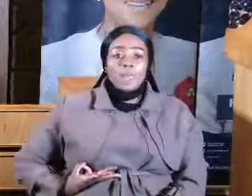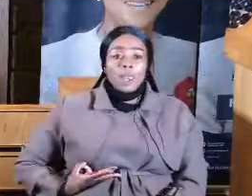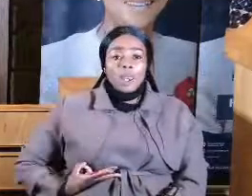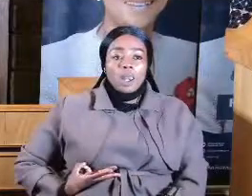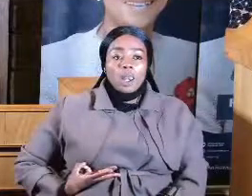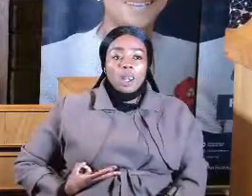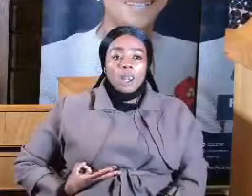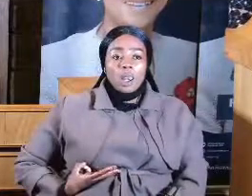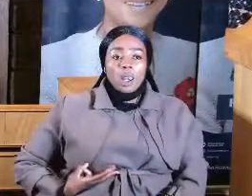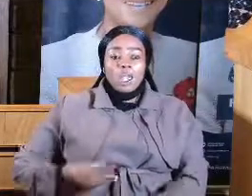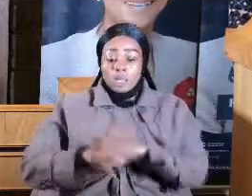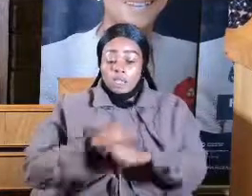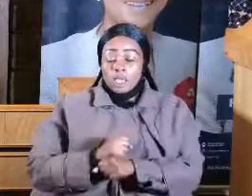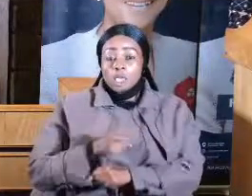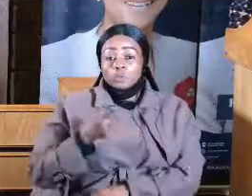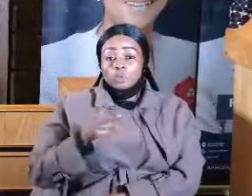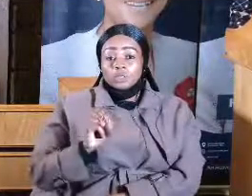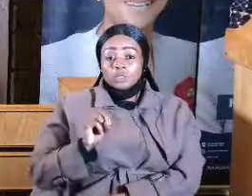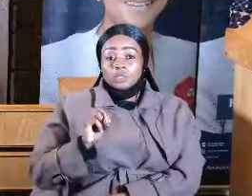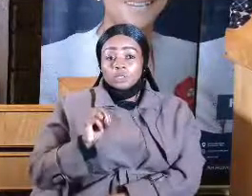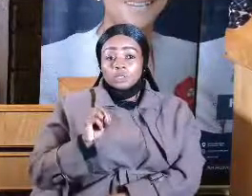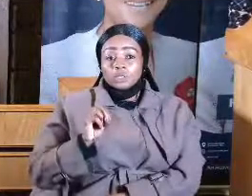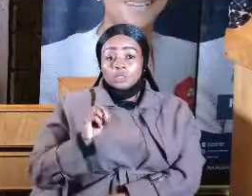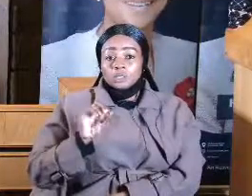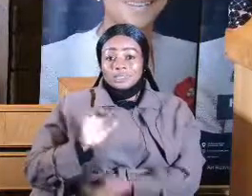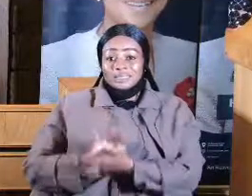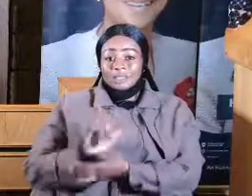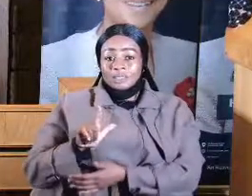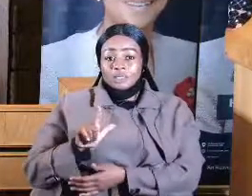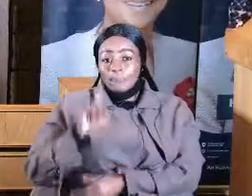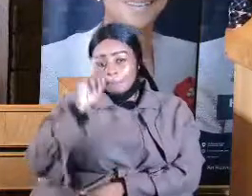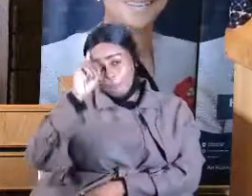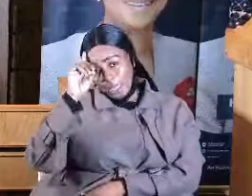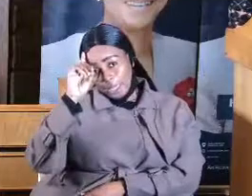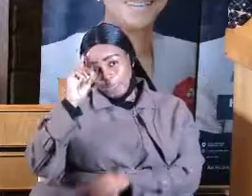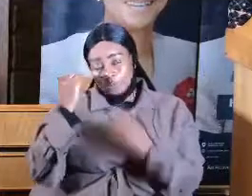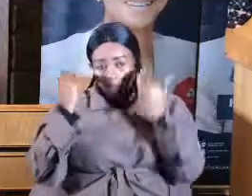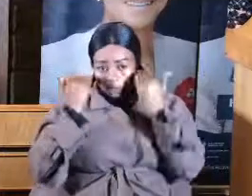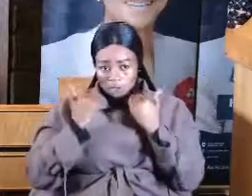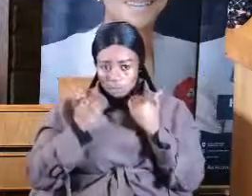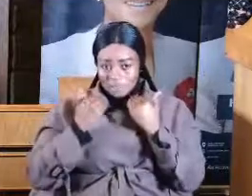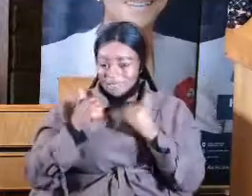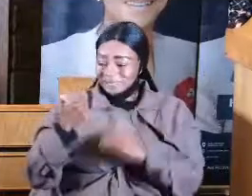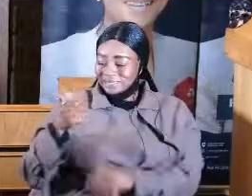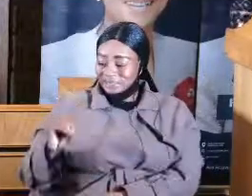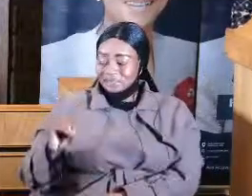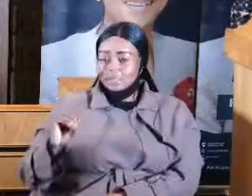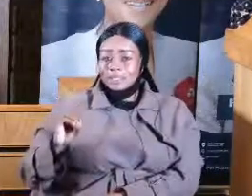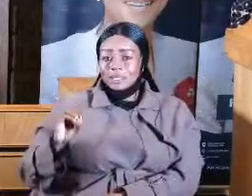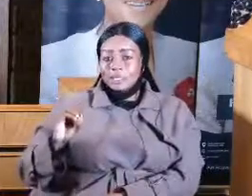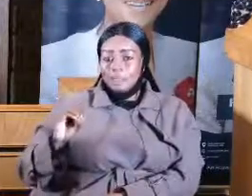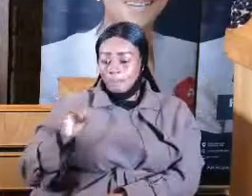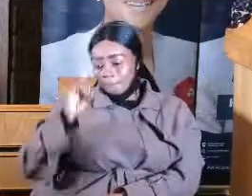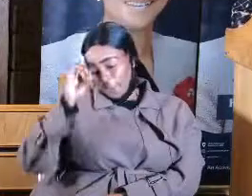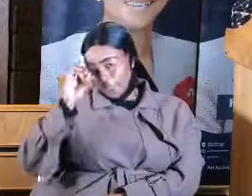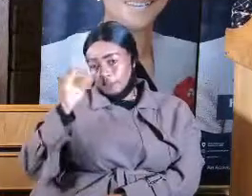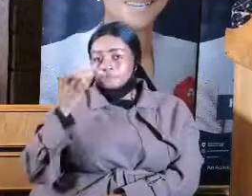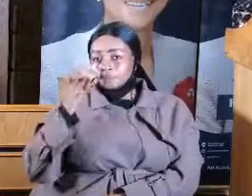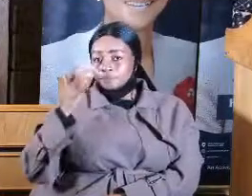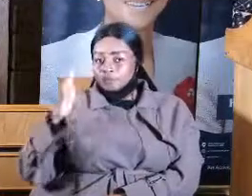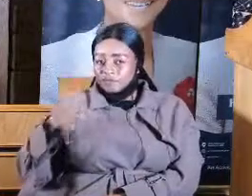In 2017, we have 70% black male judges, 46% black female, 11% colored